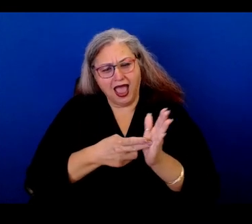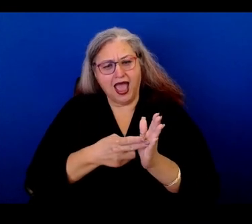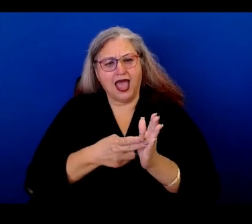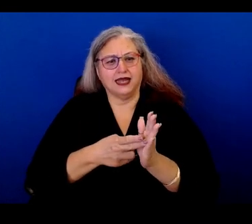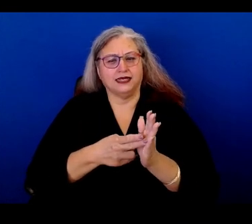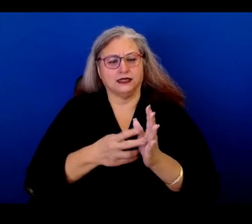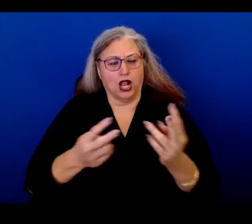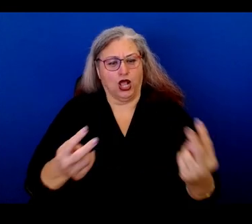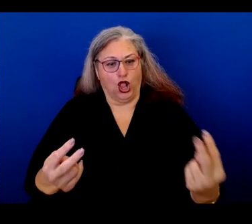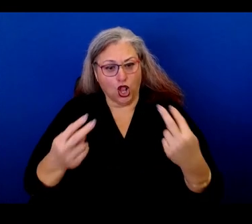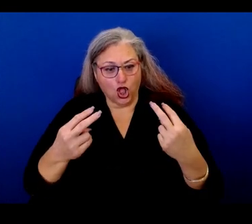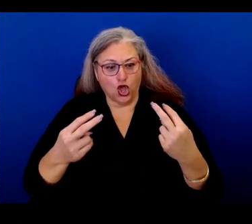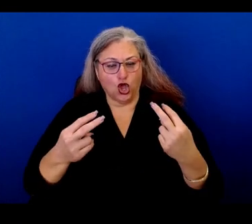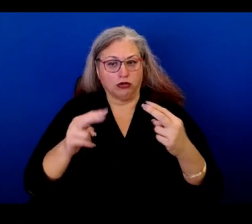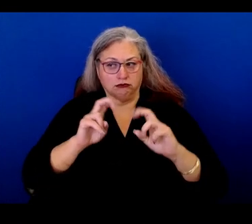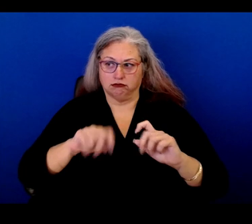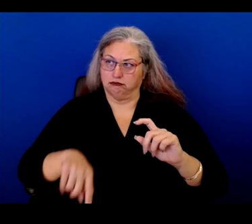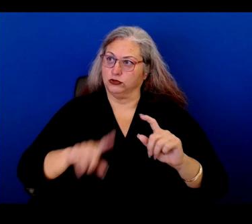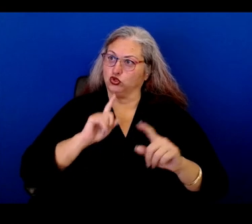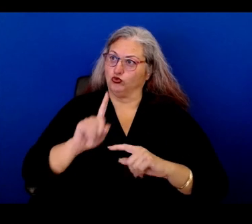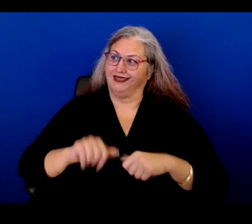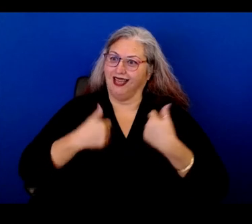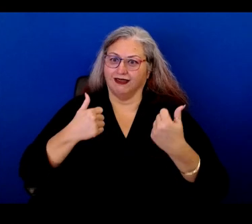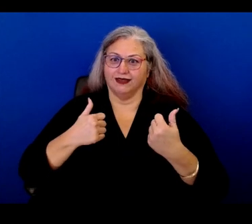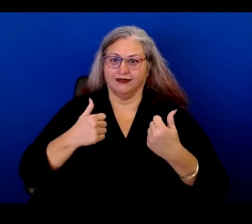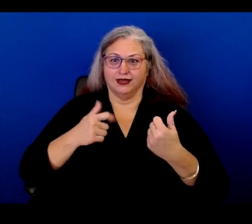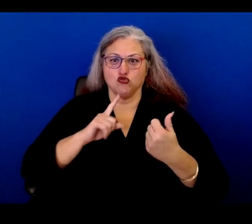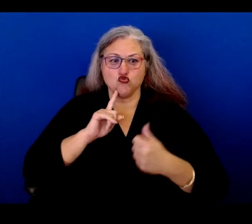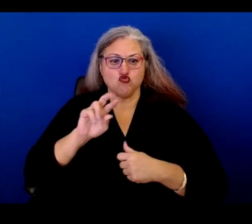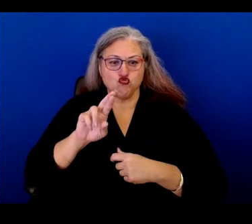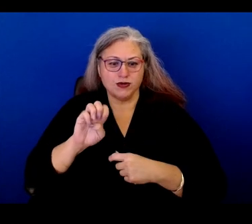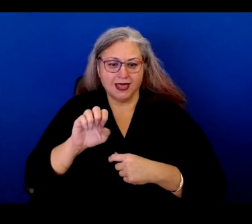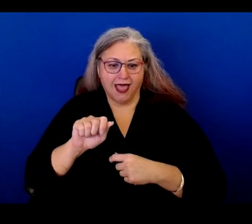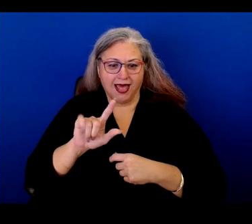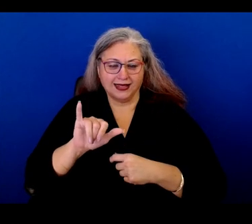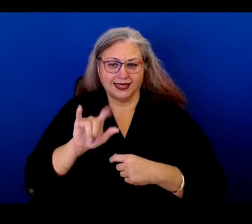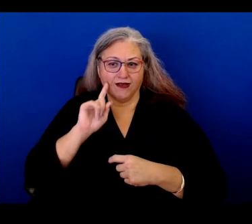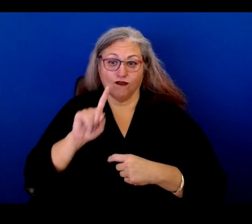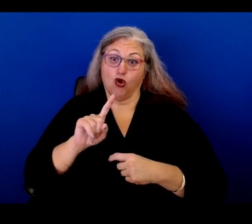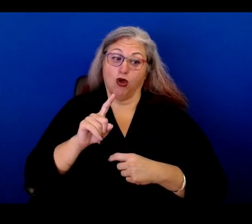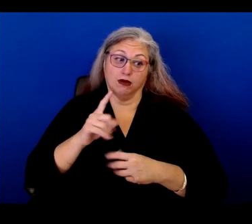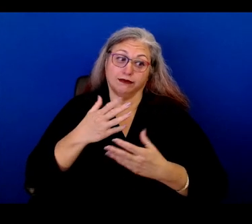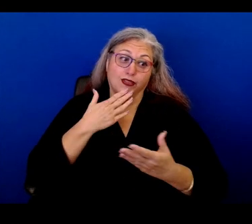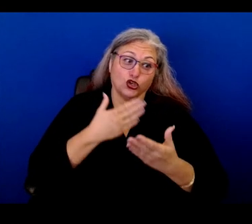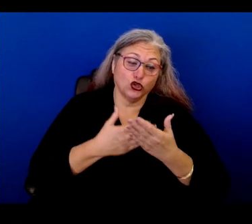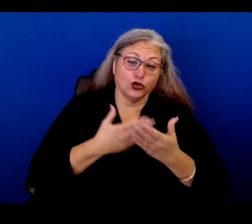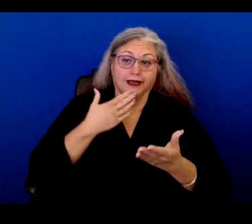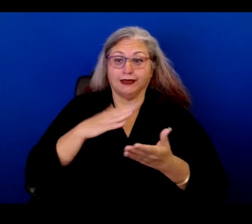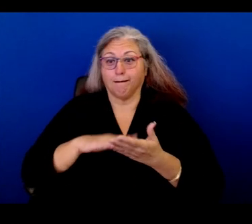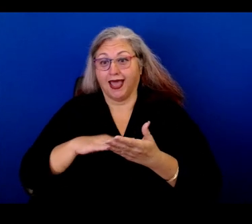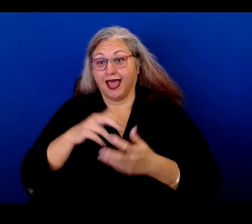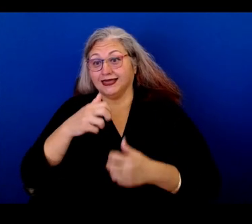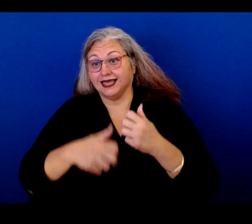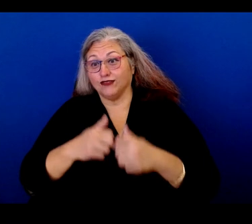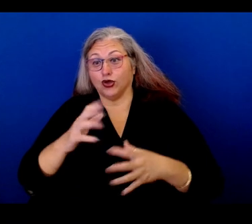an honest look at reality, right? The reality of what the good and the very bad and the difficult